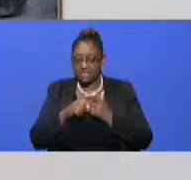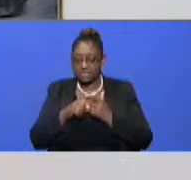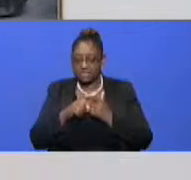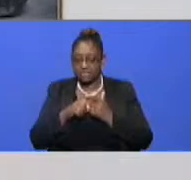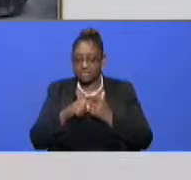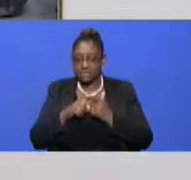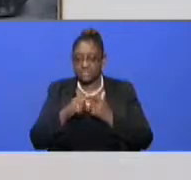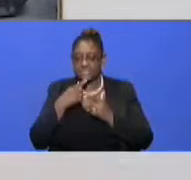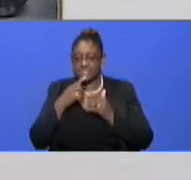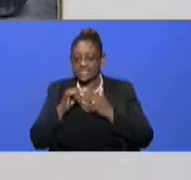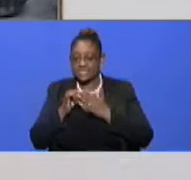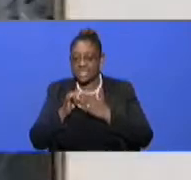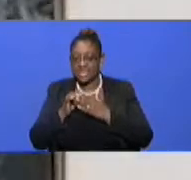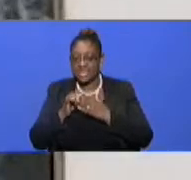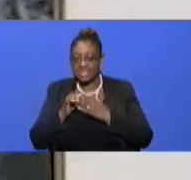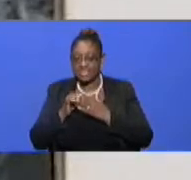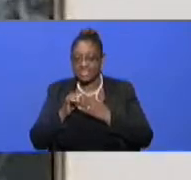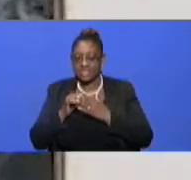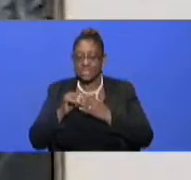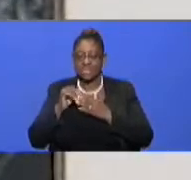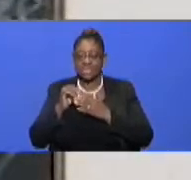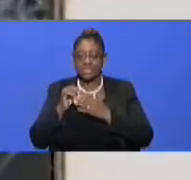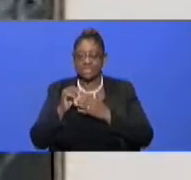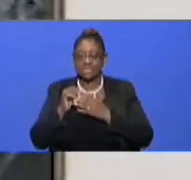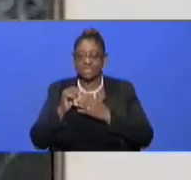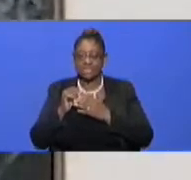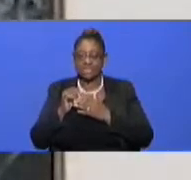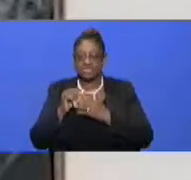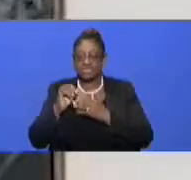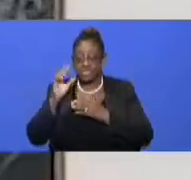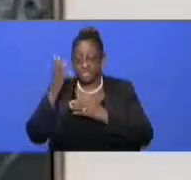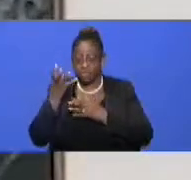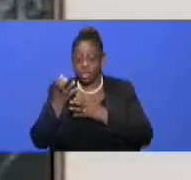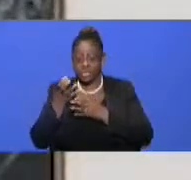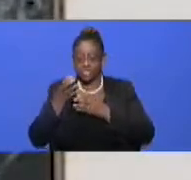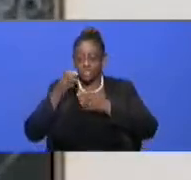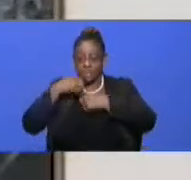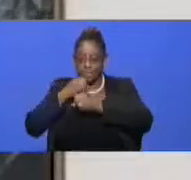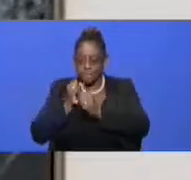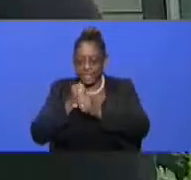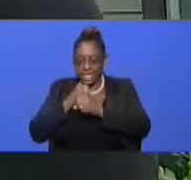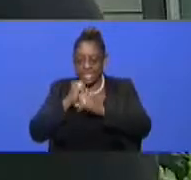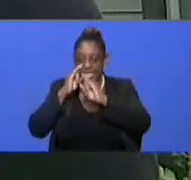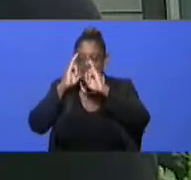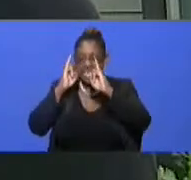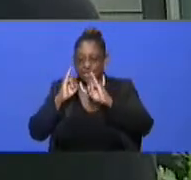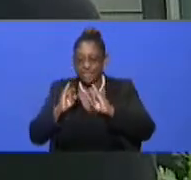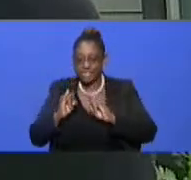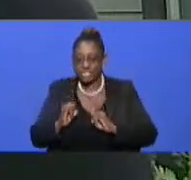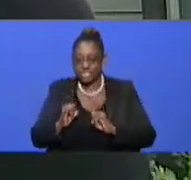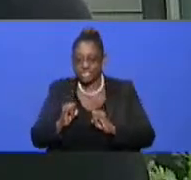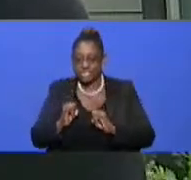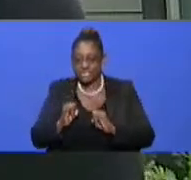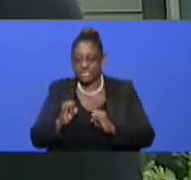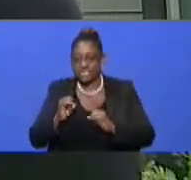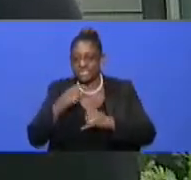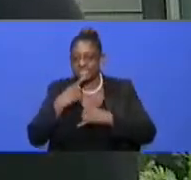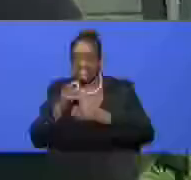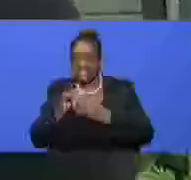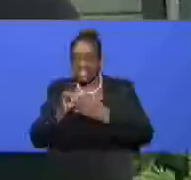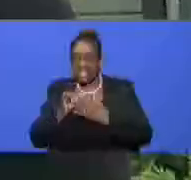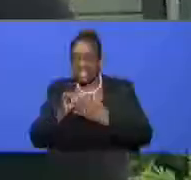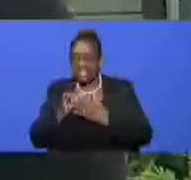and a text-to-image AI generator to produce images. These specific images